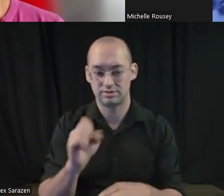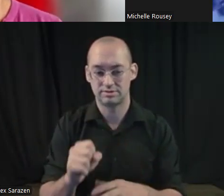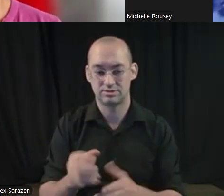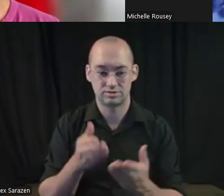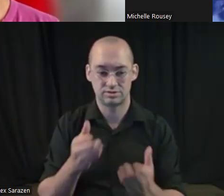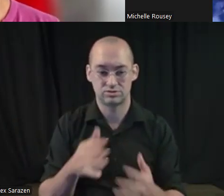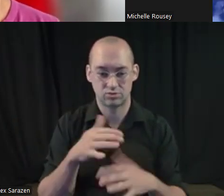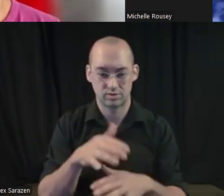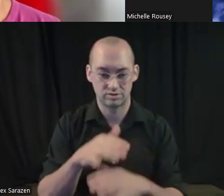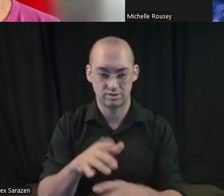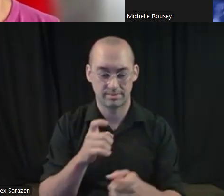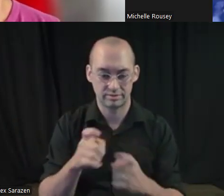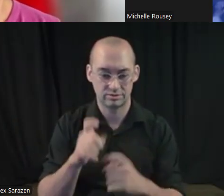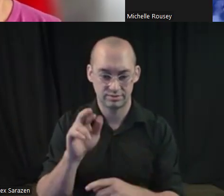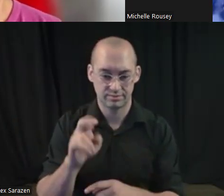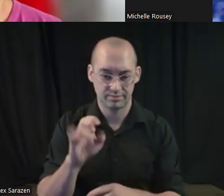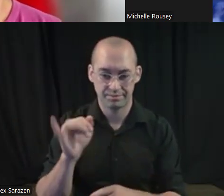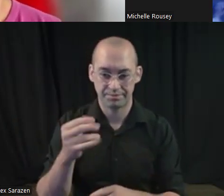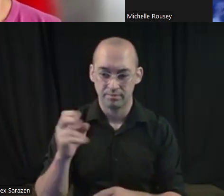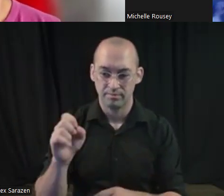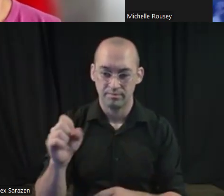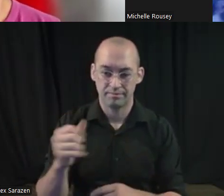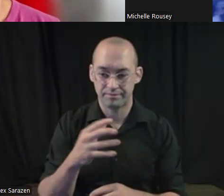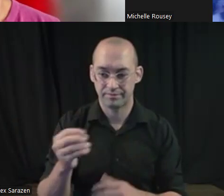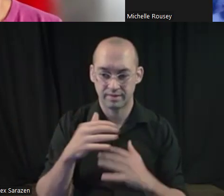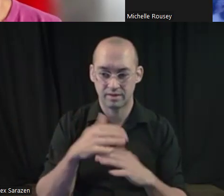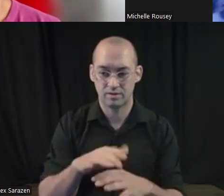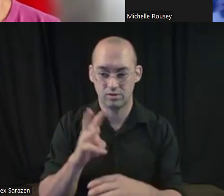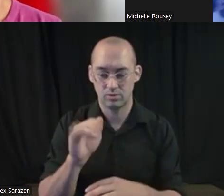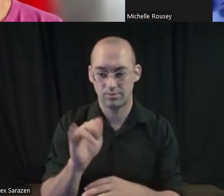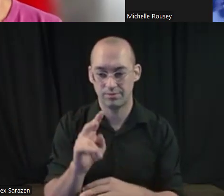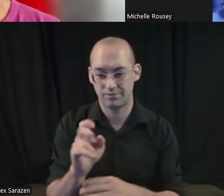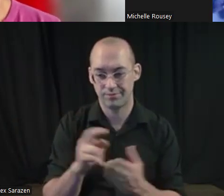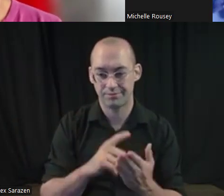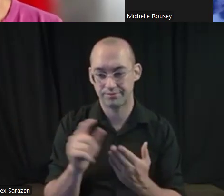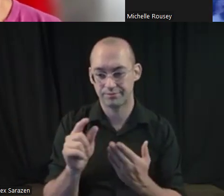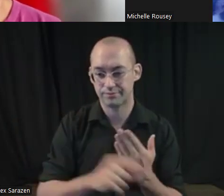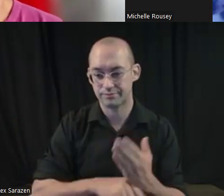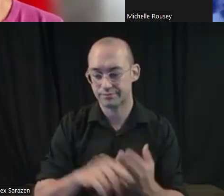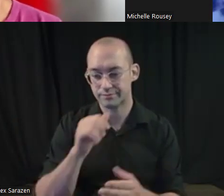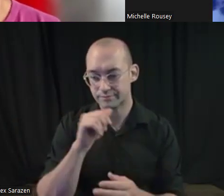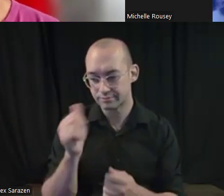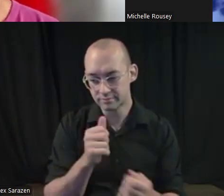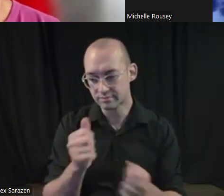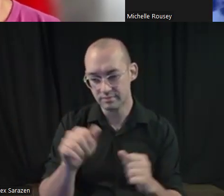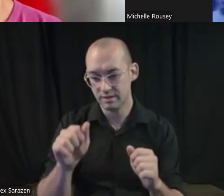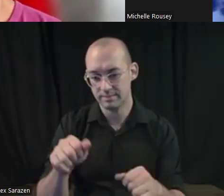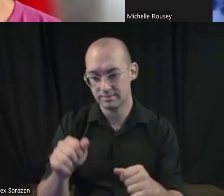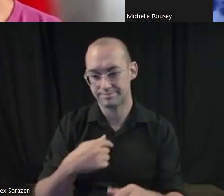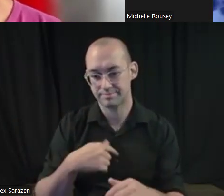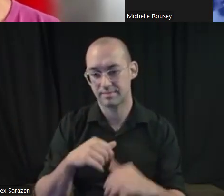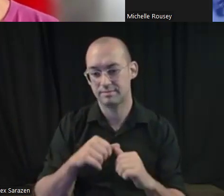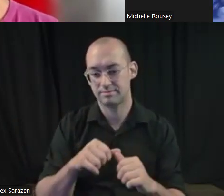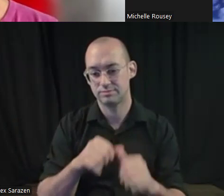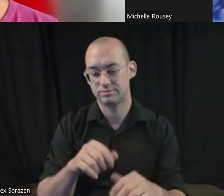with managed care for IHSS and integration with waiver programs already unnavigable, I maintain concerns about the barriers